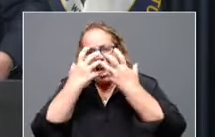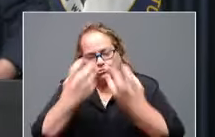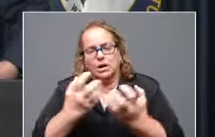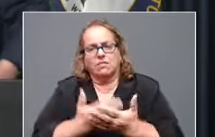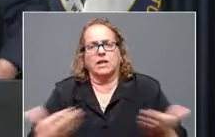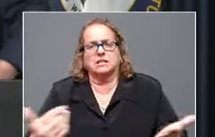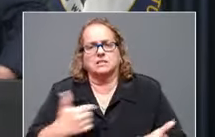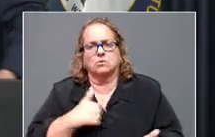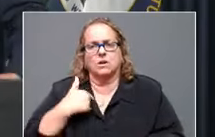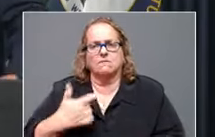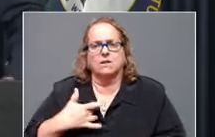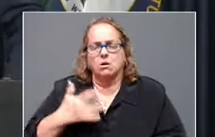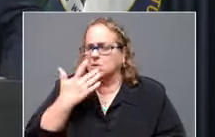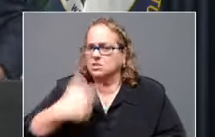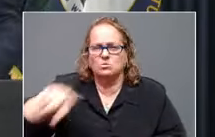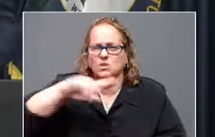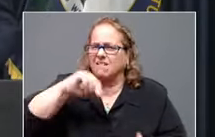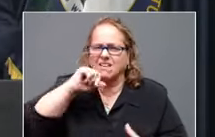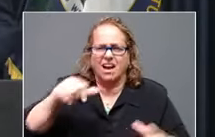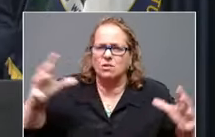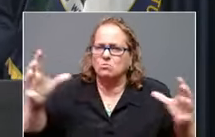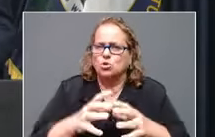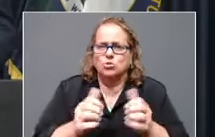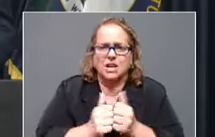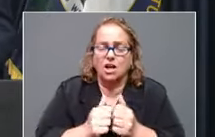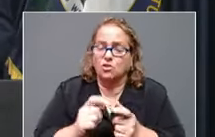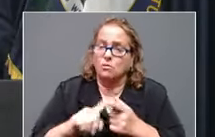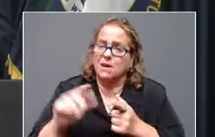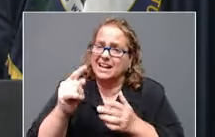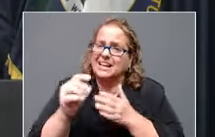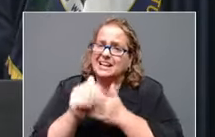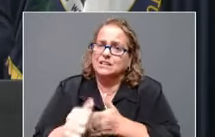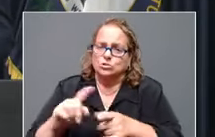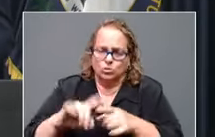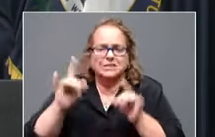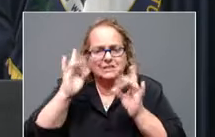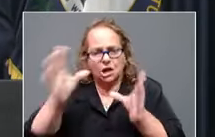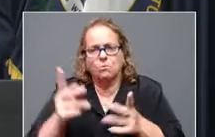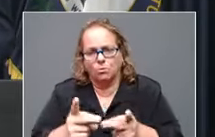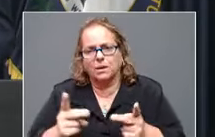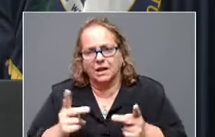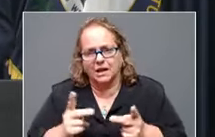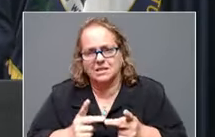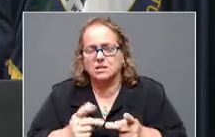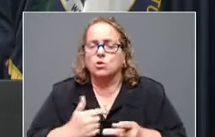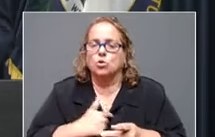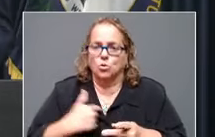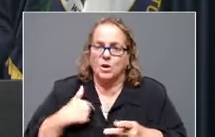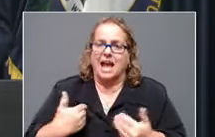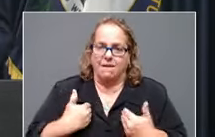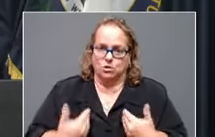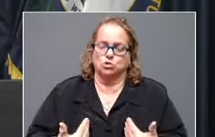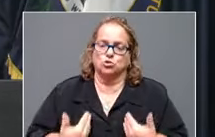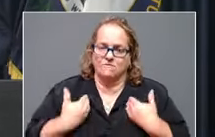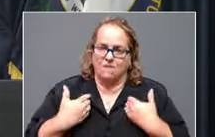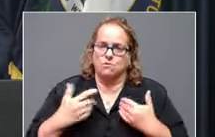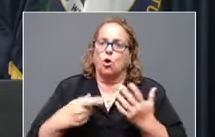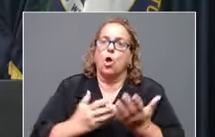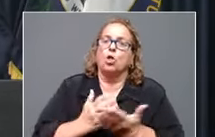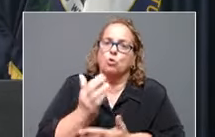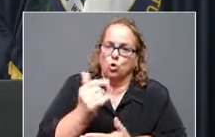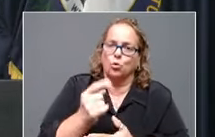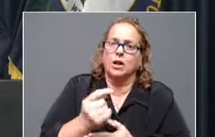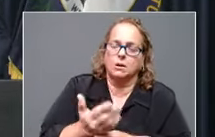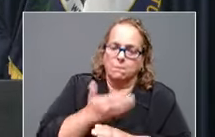I've said all along, and I'll say it again today, no matter how hard it is my hope and goal that we will continue to